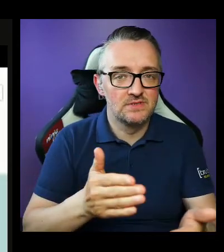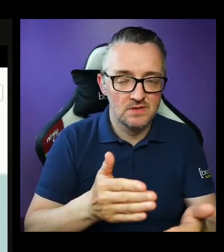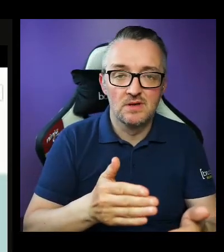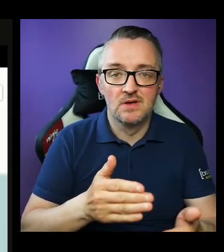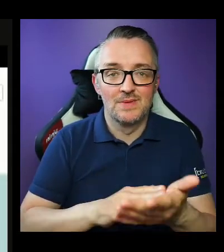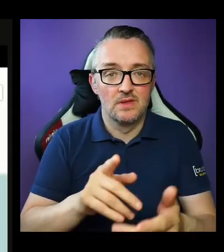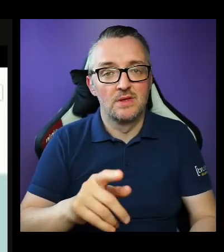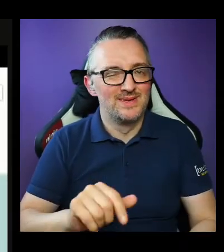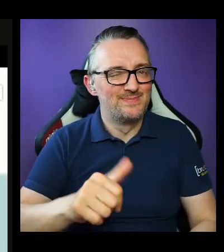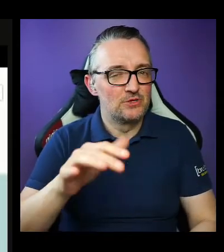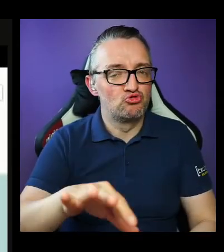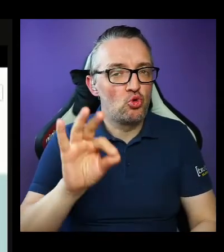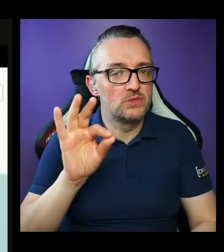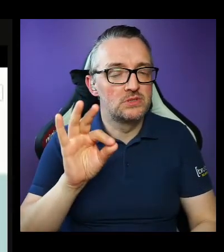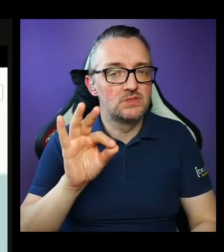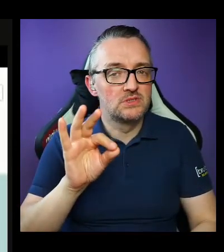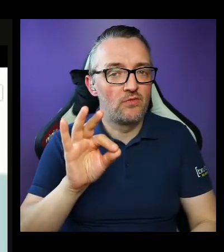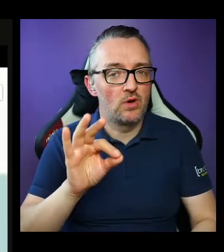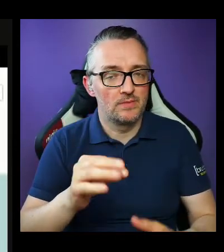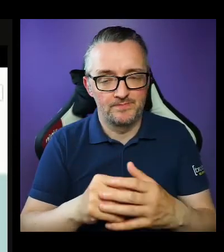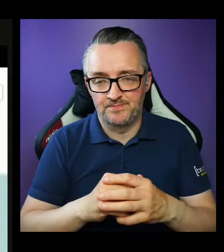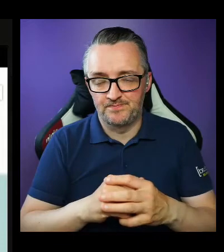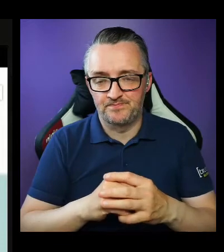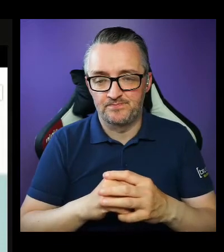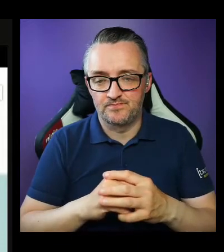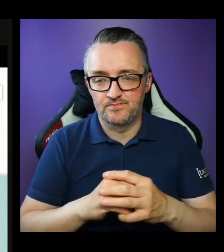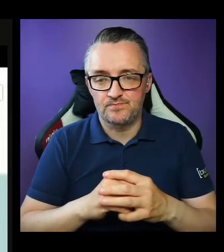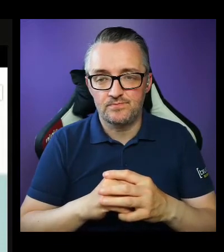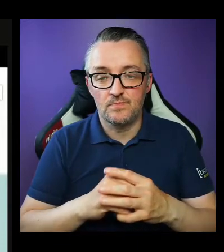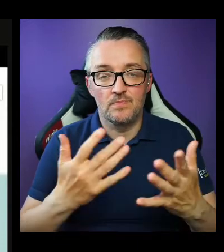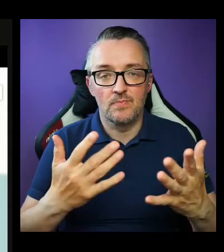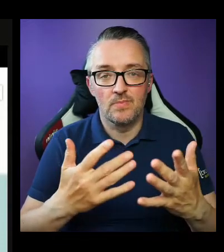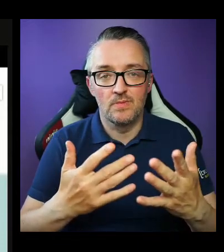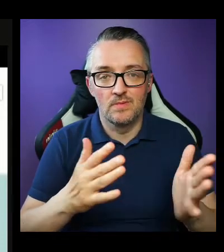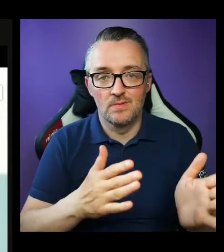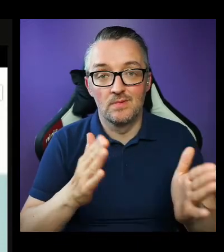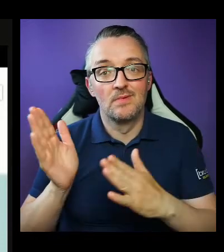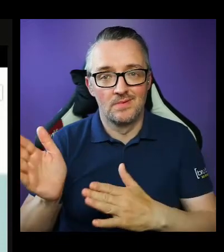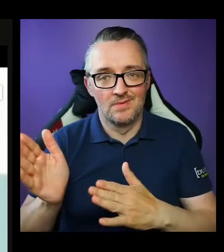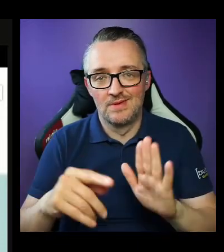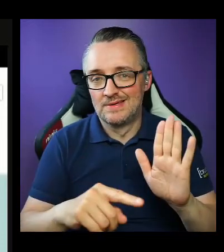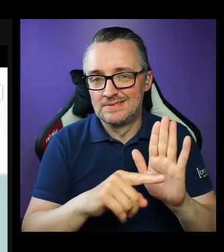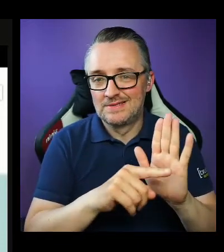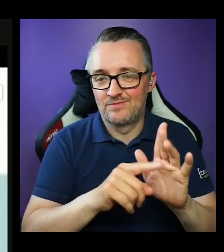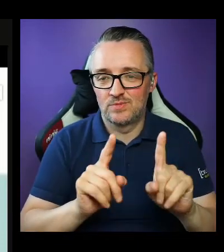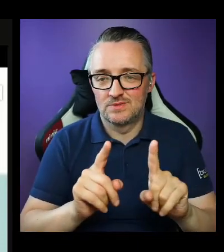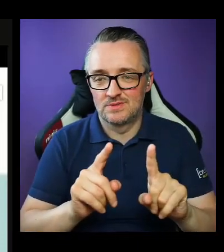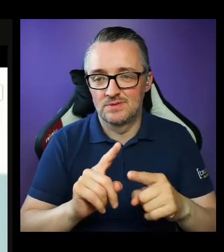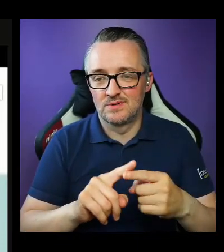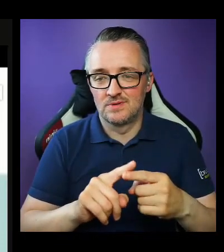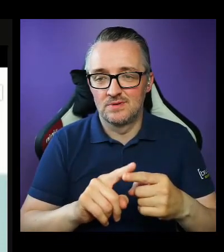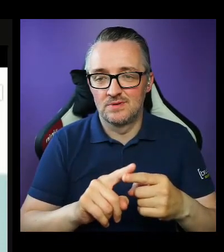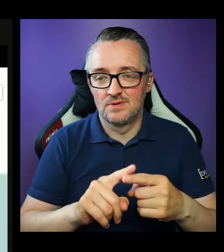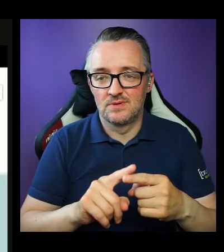great choice in many use cases. But now talking about some of the downsides of working with